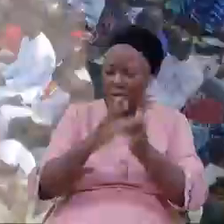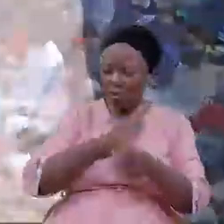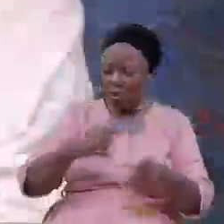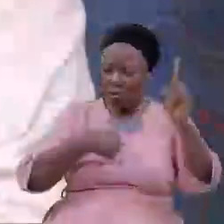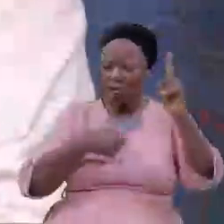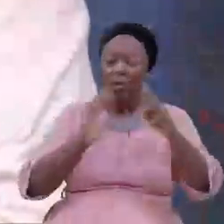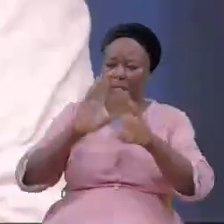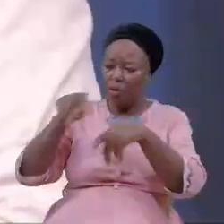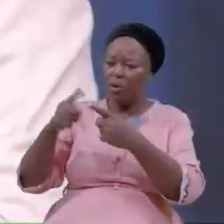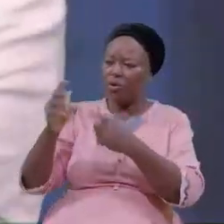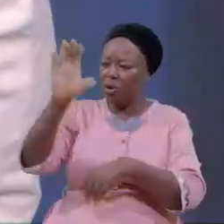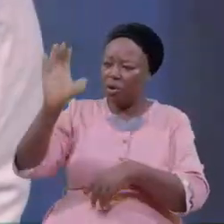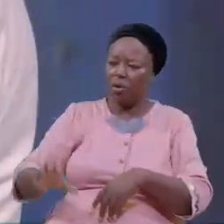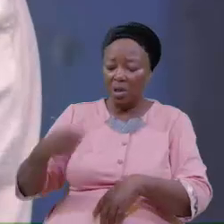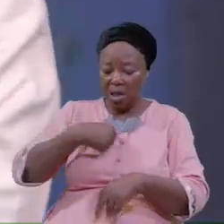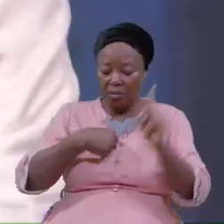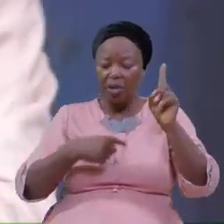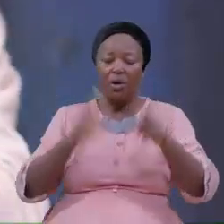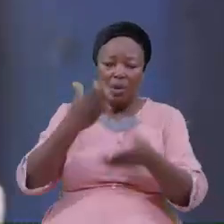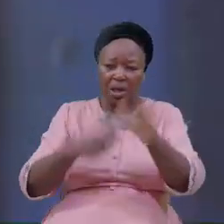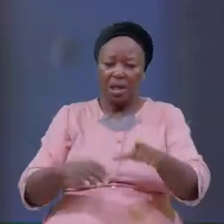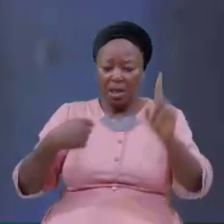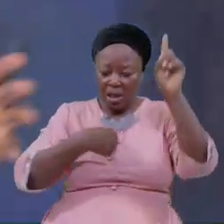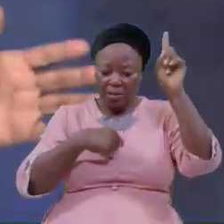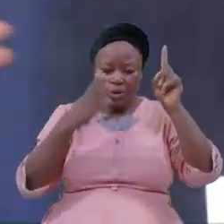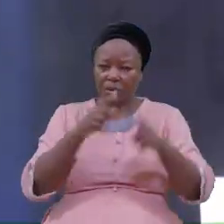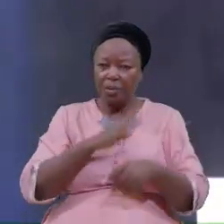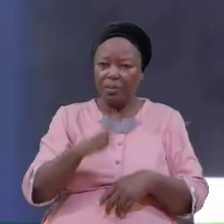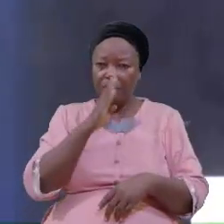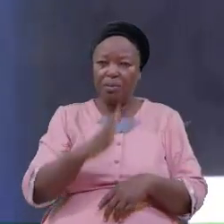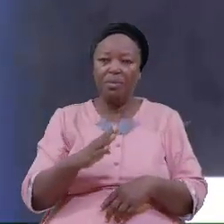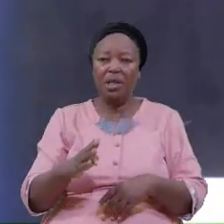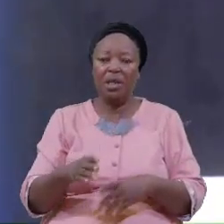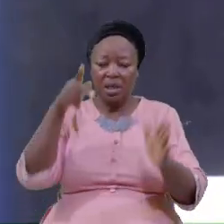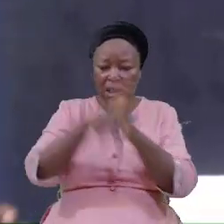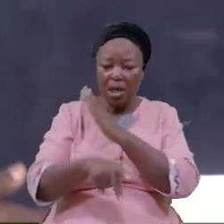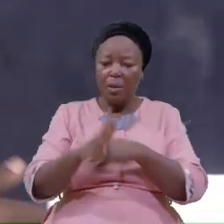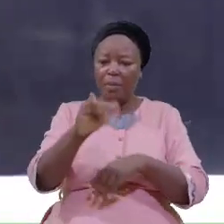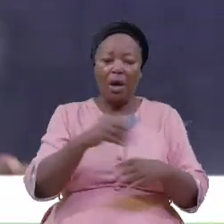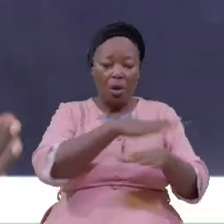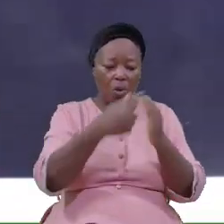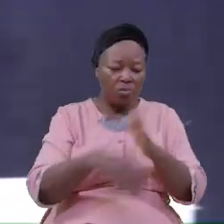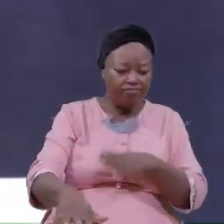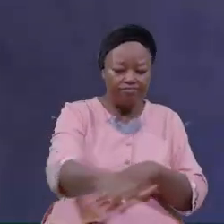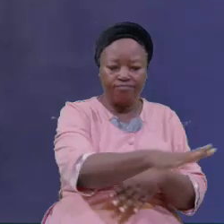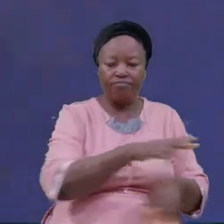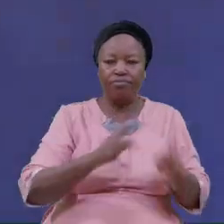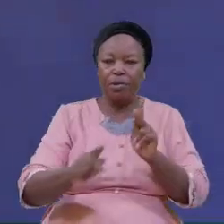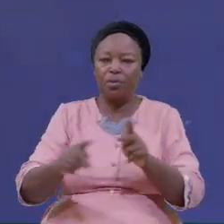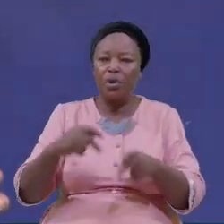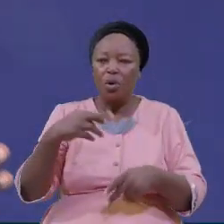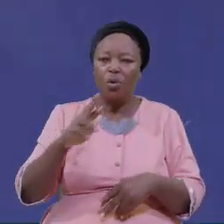I will die. I will be slain by all these people who are defending